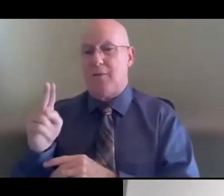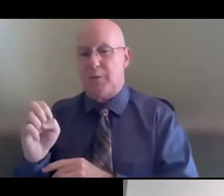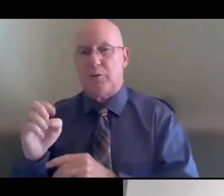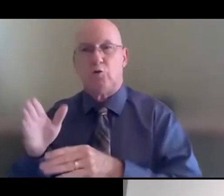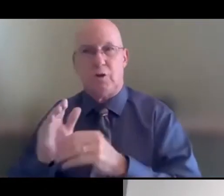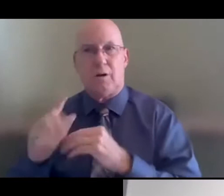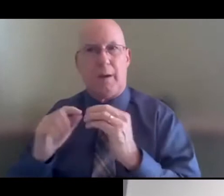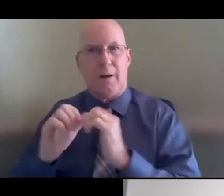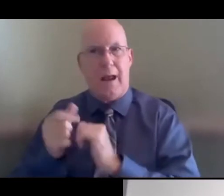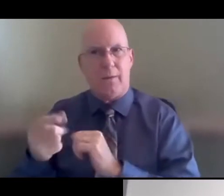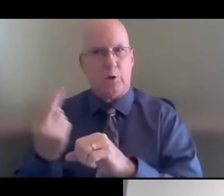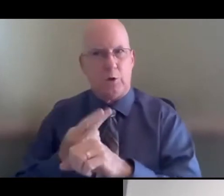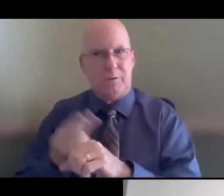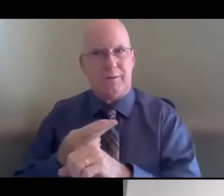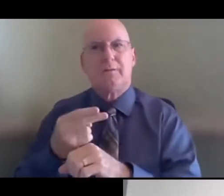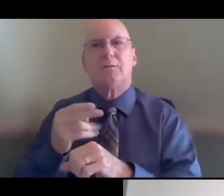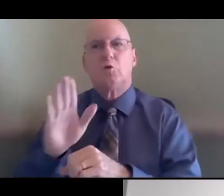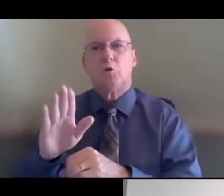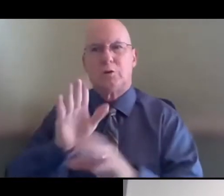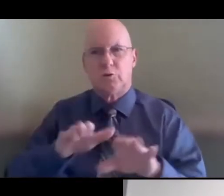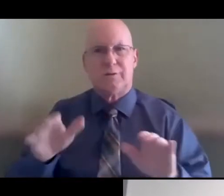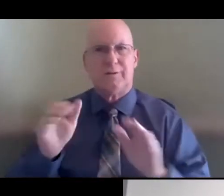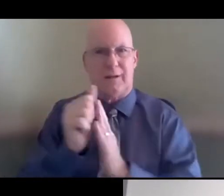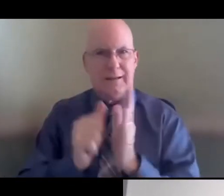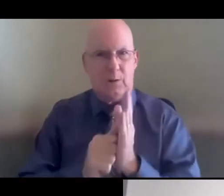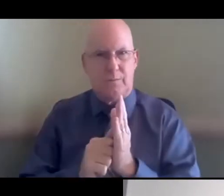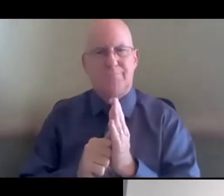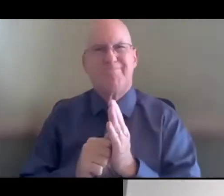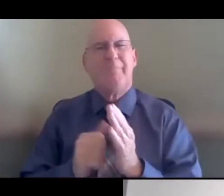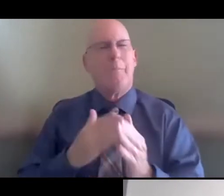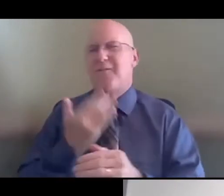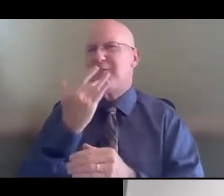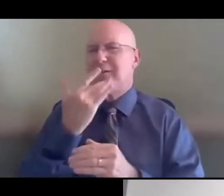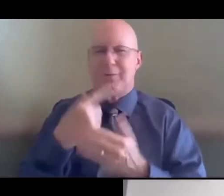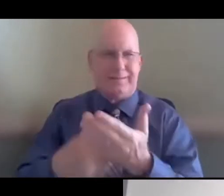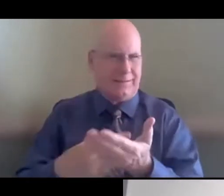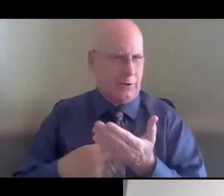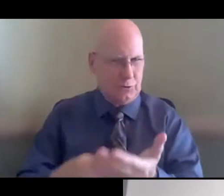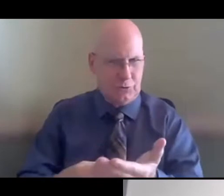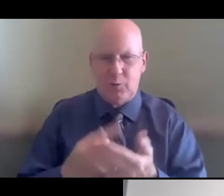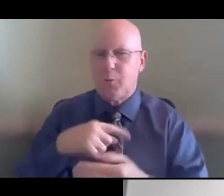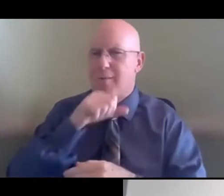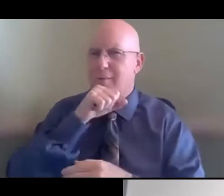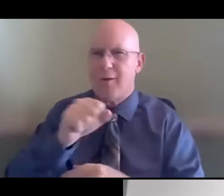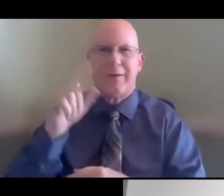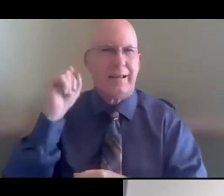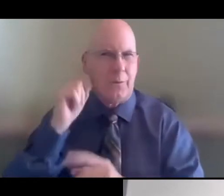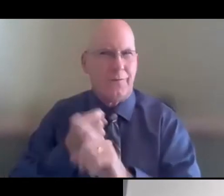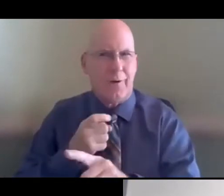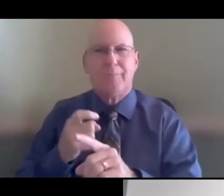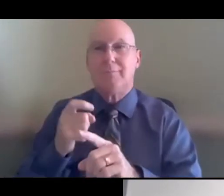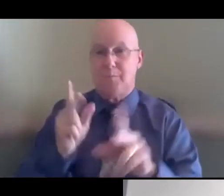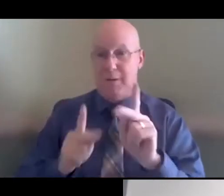how they're utilizing Sean and May's ABLE accounts. This is one of my favorite conversations. We love getting to hear from account holders